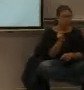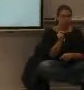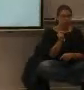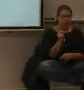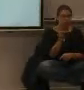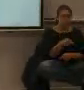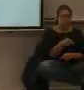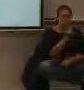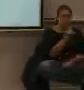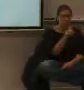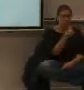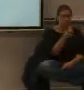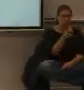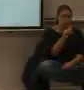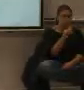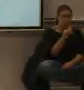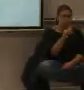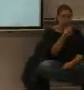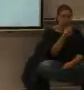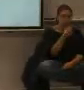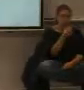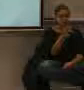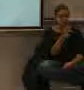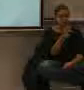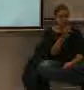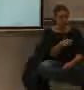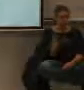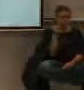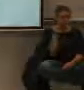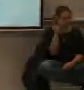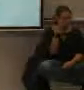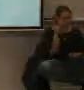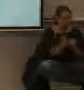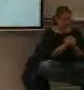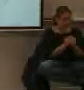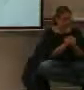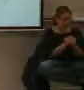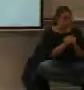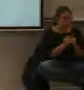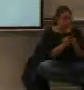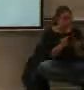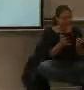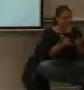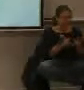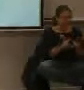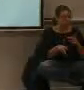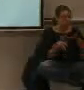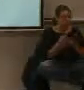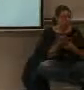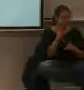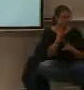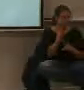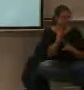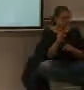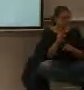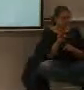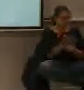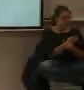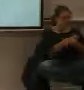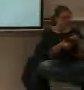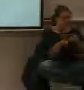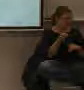And it bioconcentrated, and so they came up with a whole series of different types of